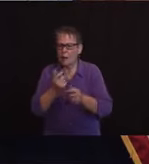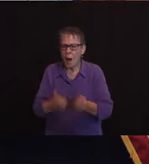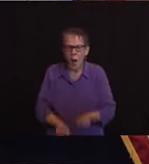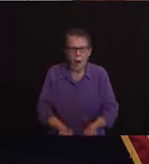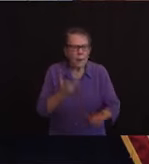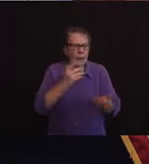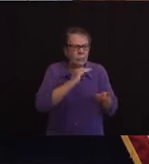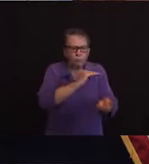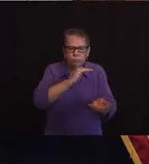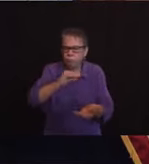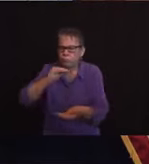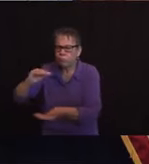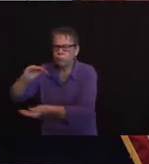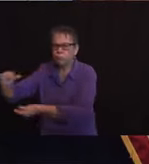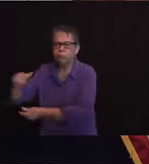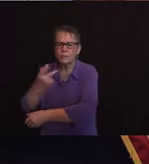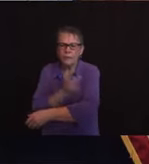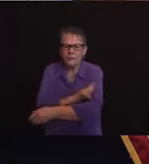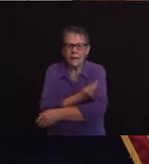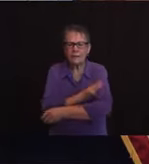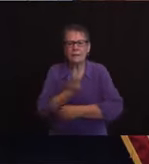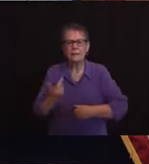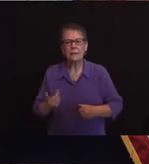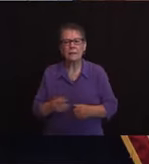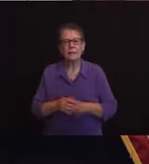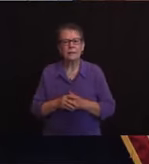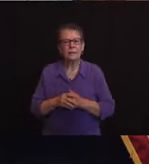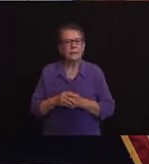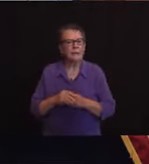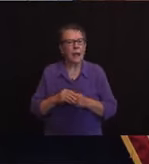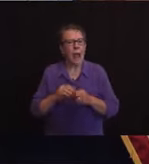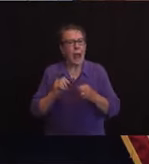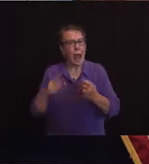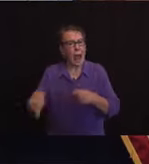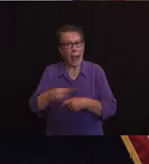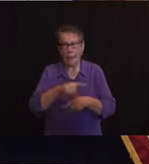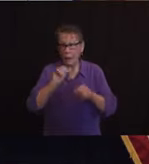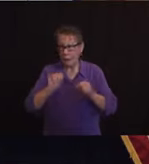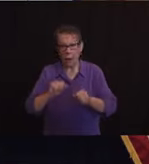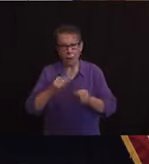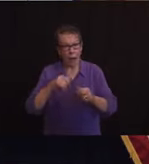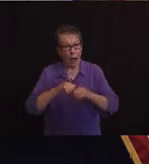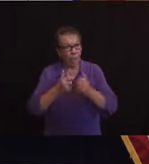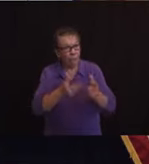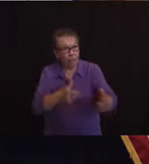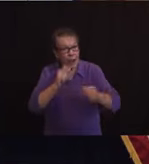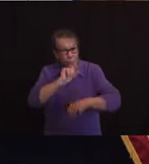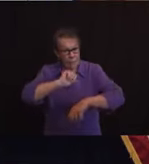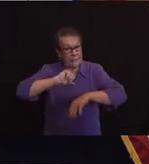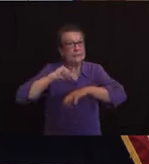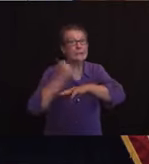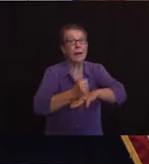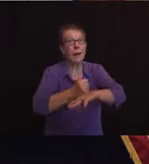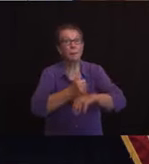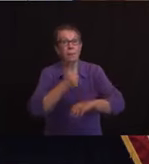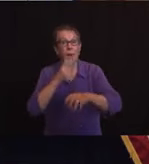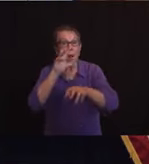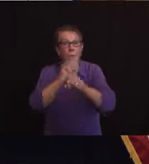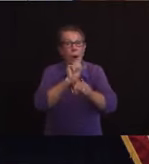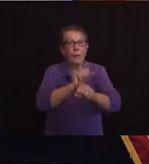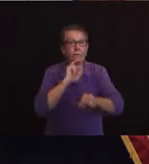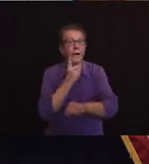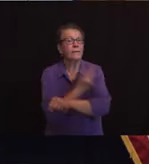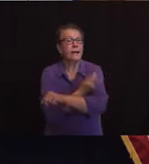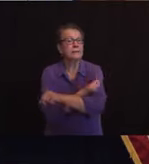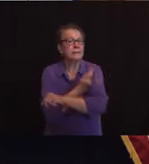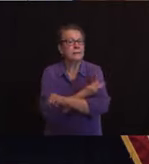vaccine into the arm of an individual. And then we look at inventory. If they're leaving more than 3 weeks inventory on the shelf, the